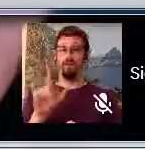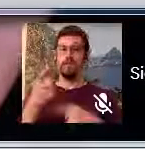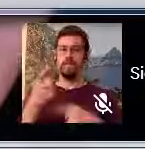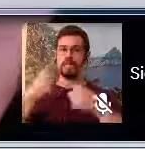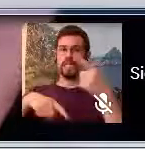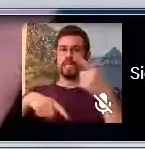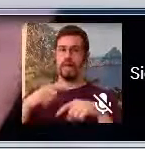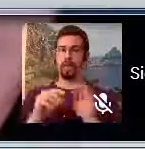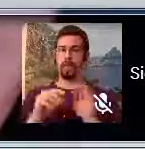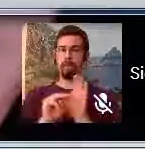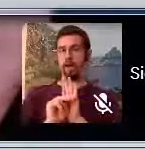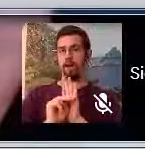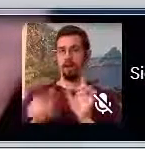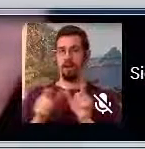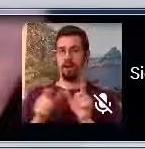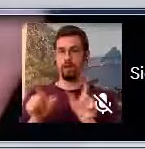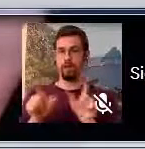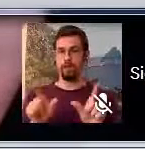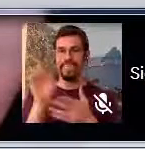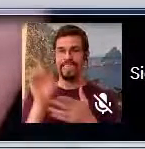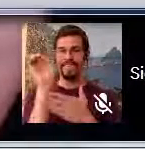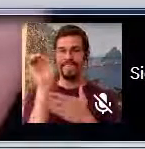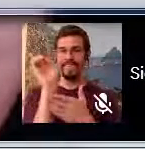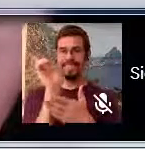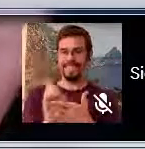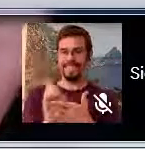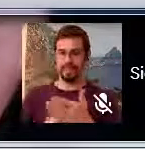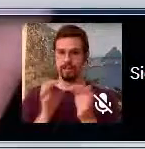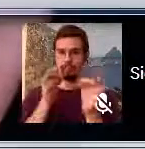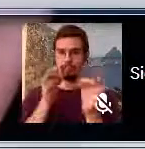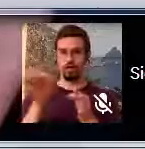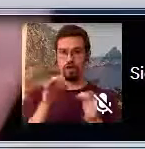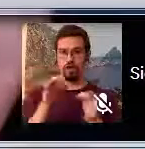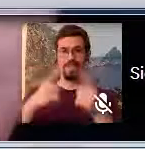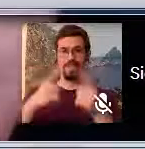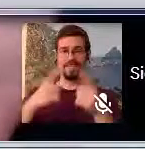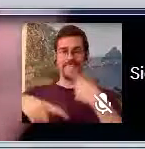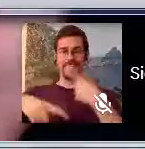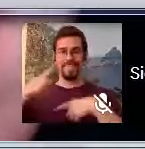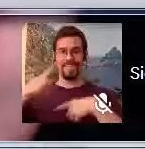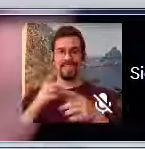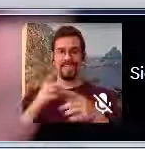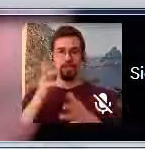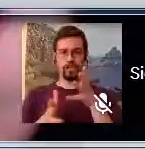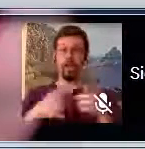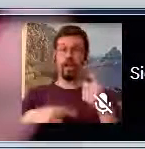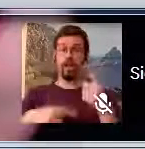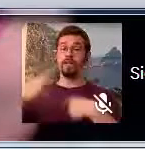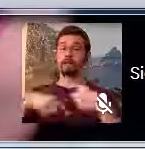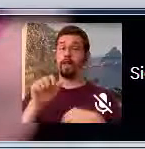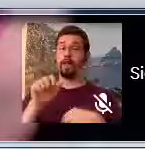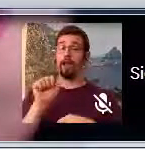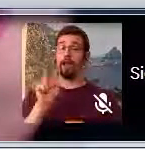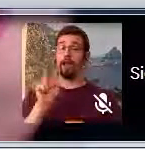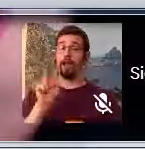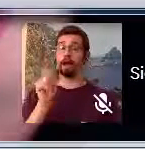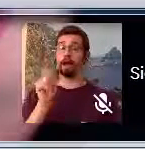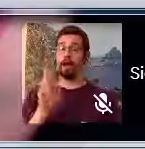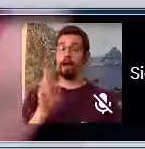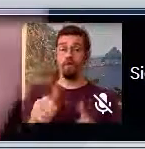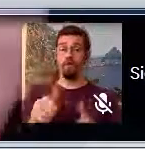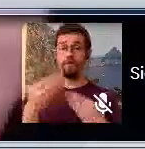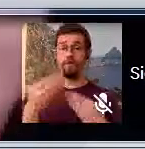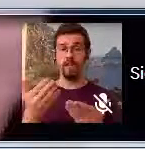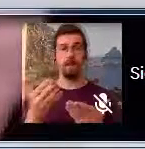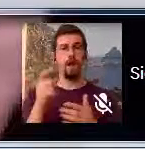signing gestures. Signing Avatar provides a cost-effective and efficient way to